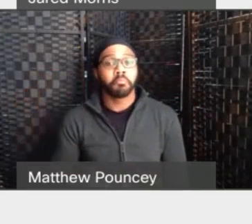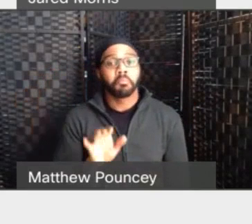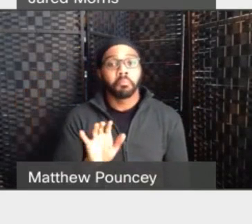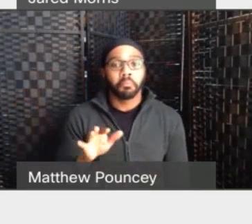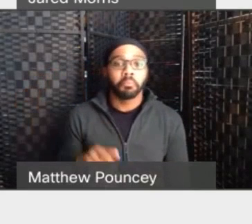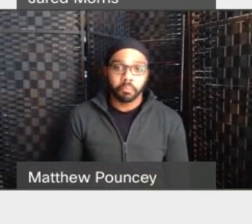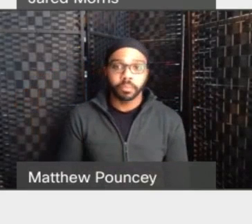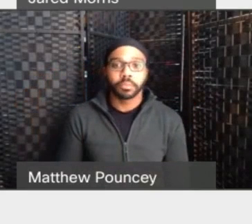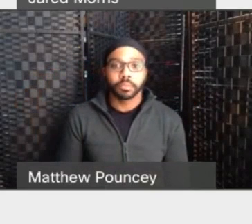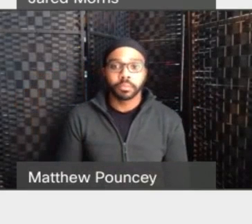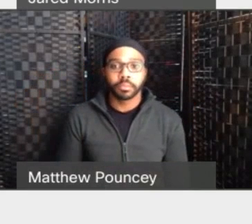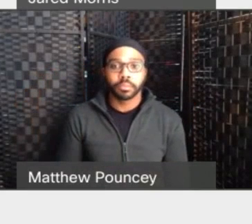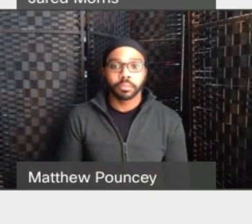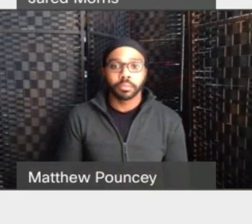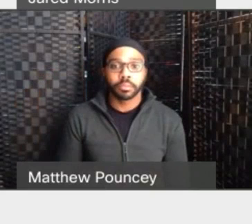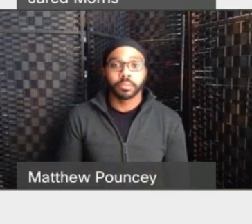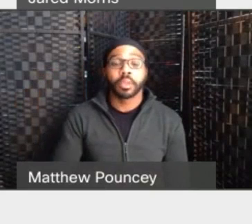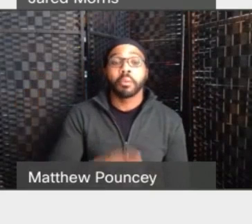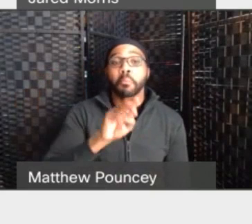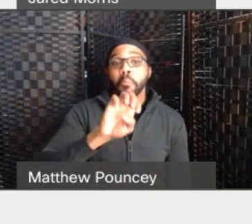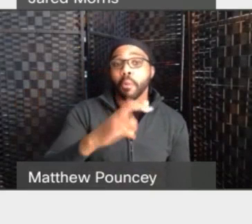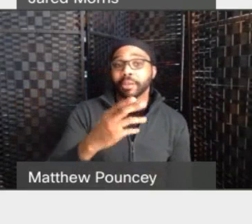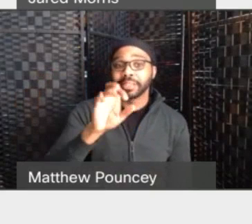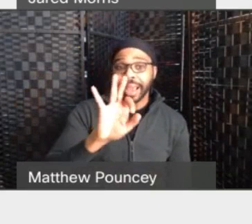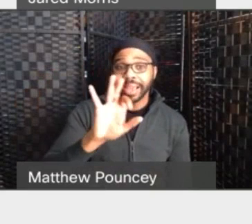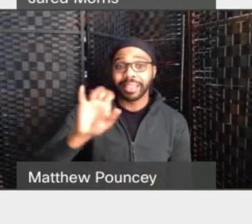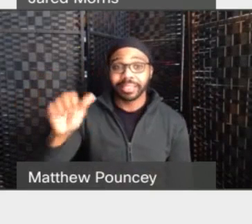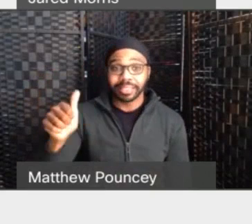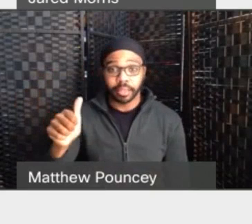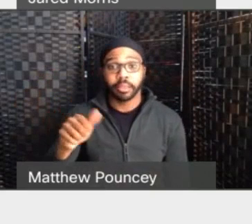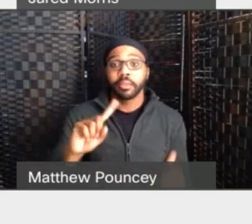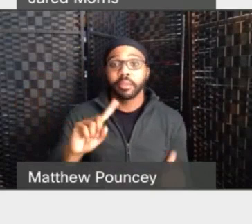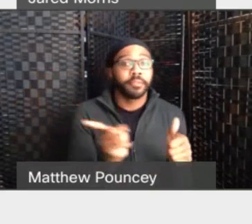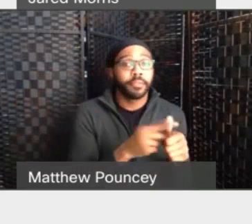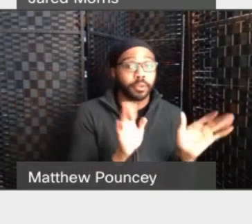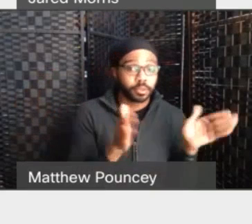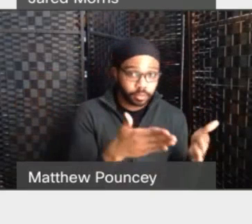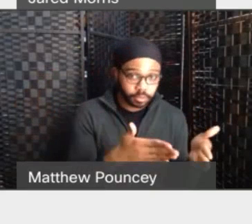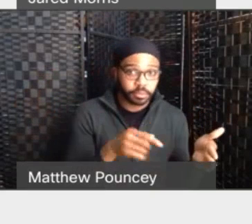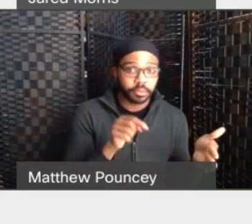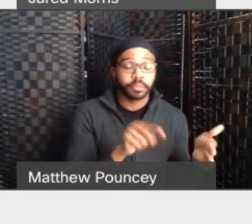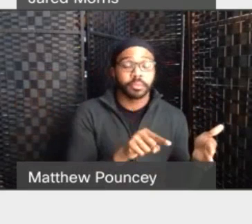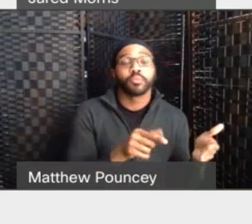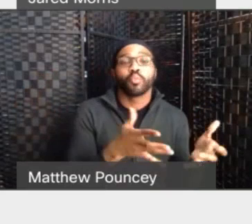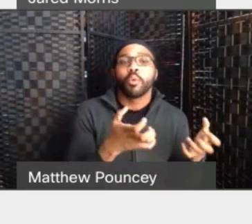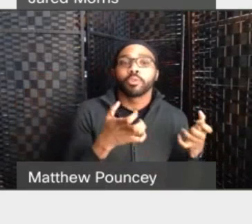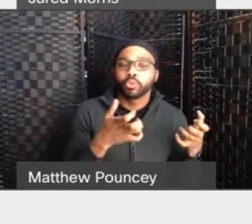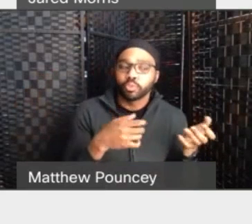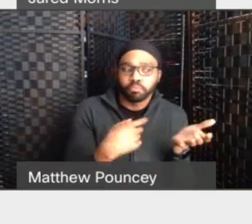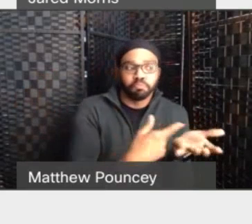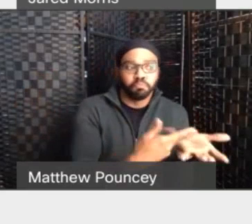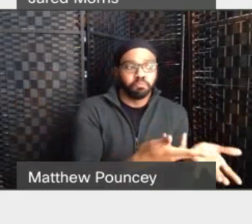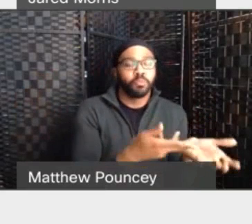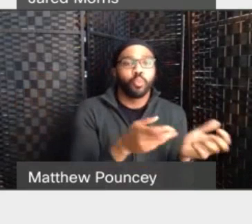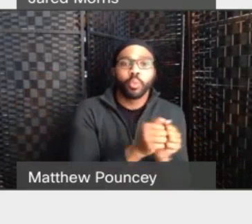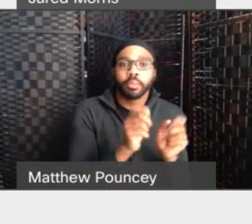So for the one on March 9th and 10th, we were looking first at the people who were previously